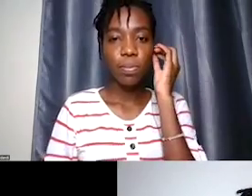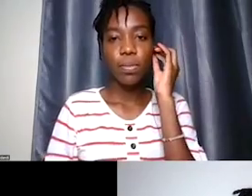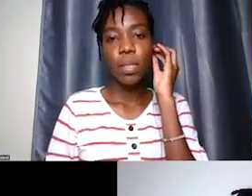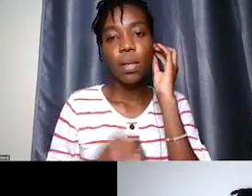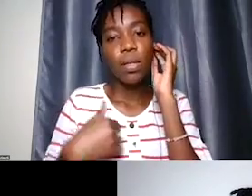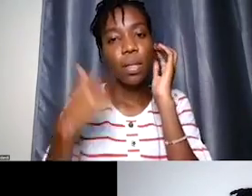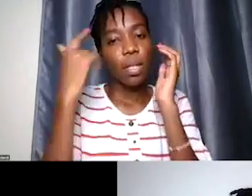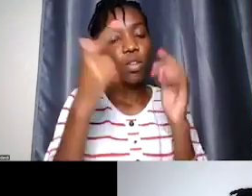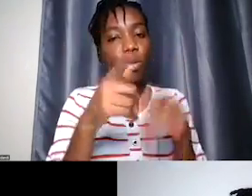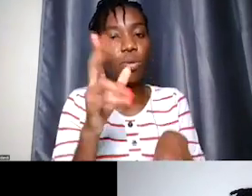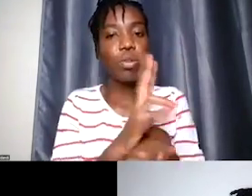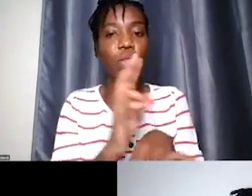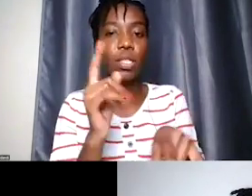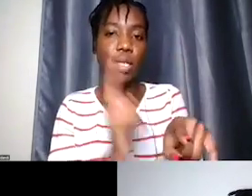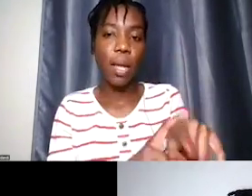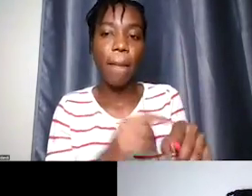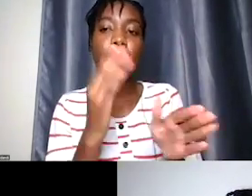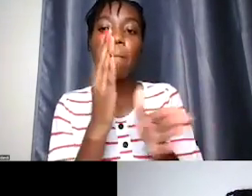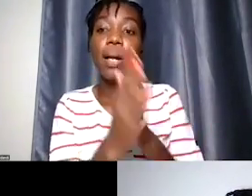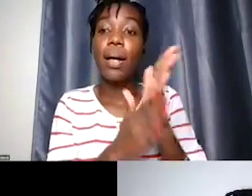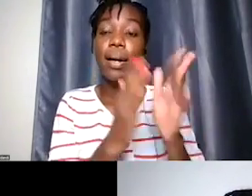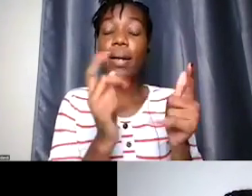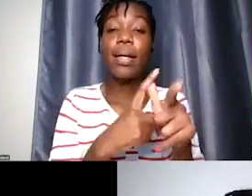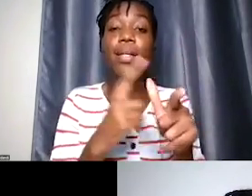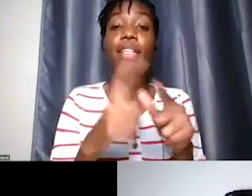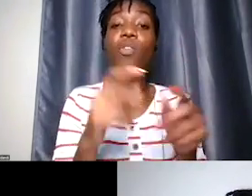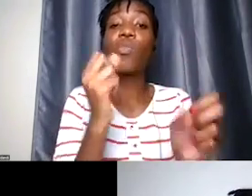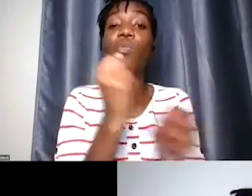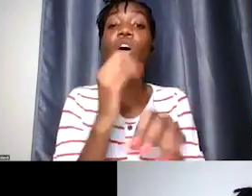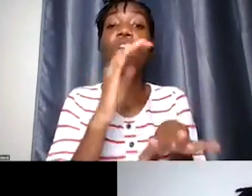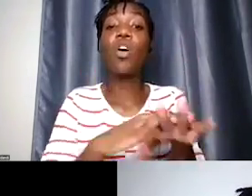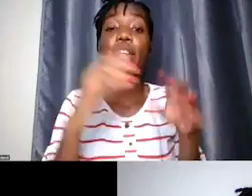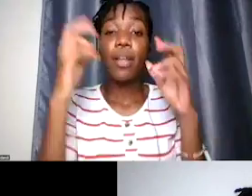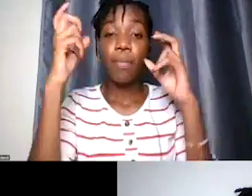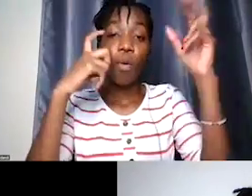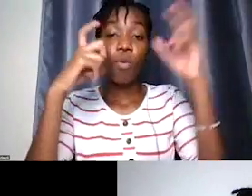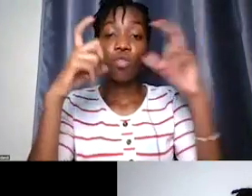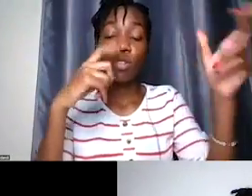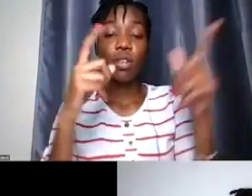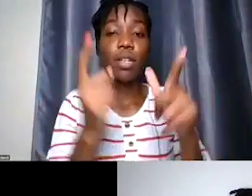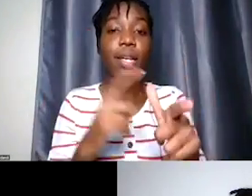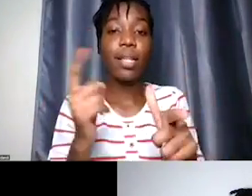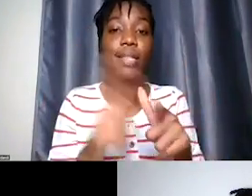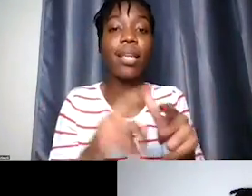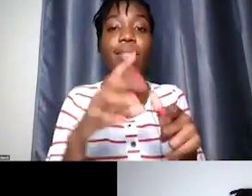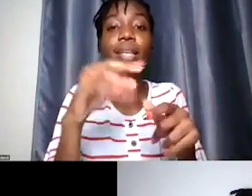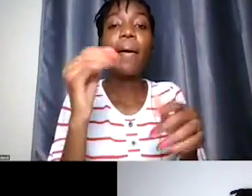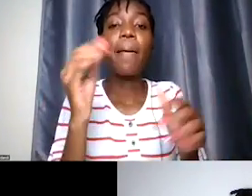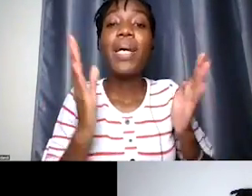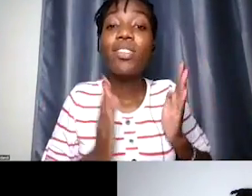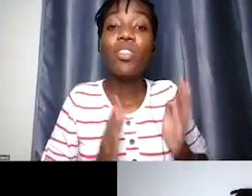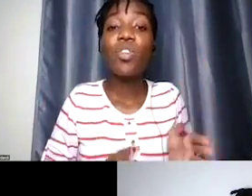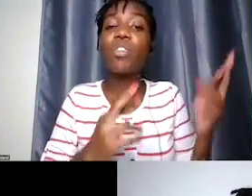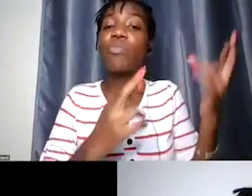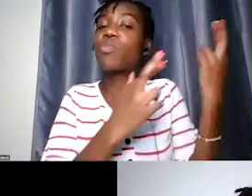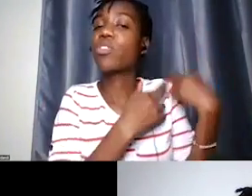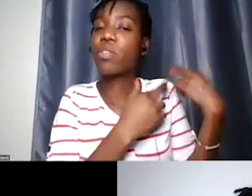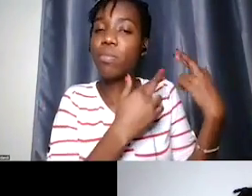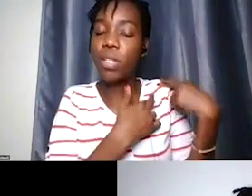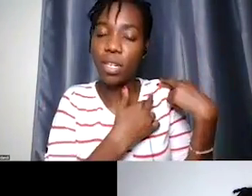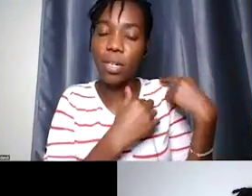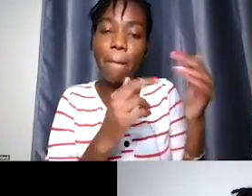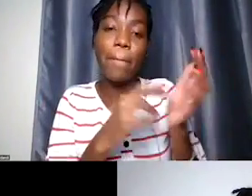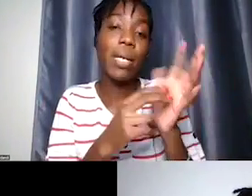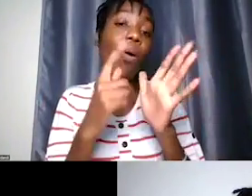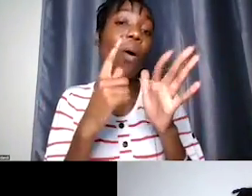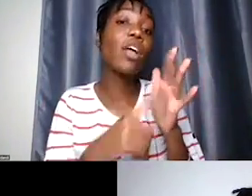but you'll also need to deal with the emotions and not start and take personal responsibility. That means you stop complaining, you